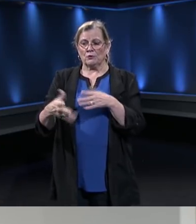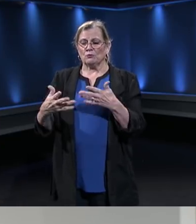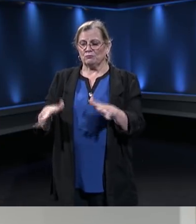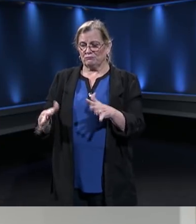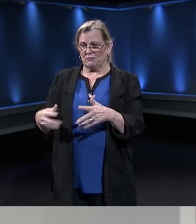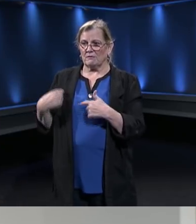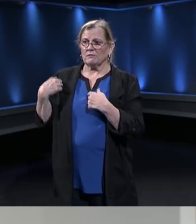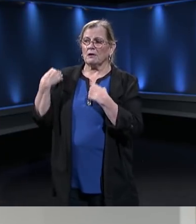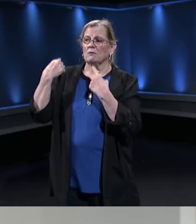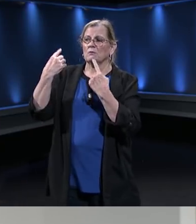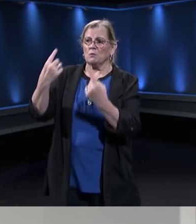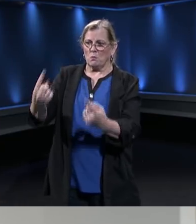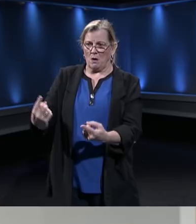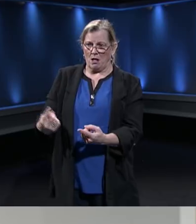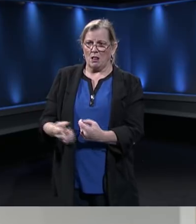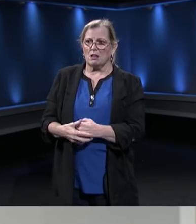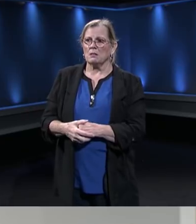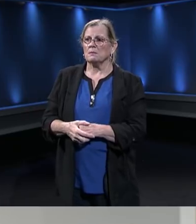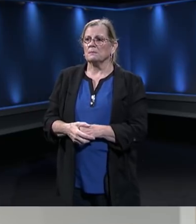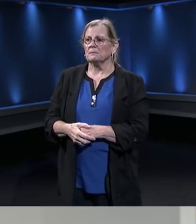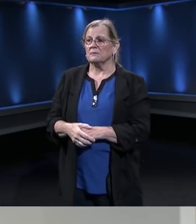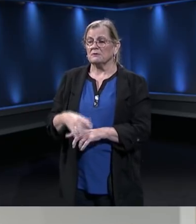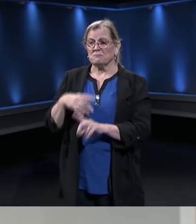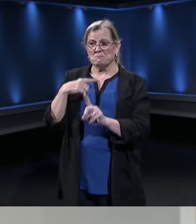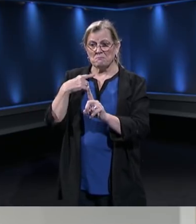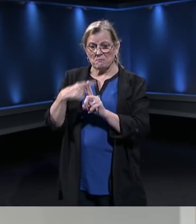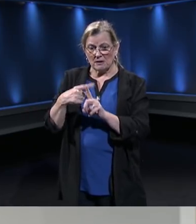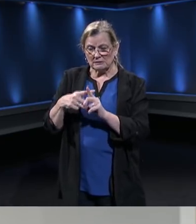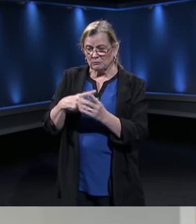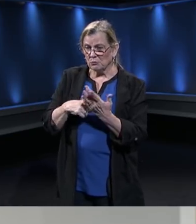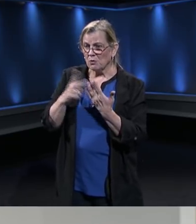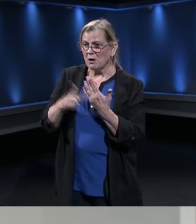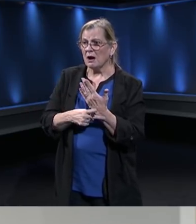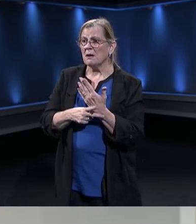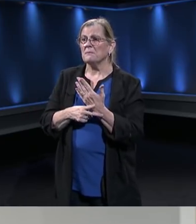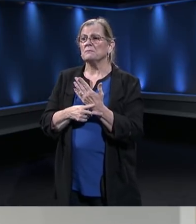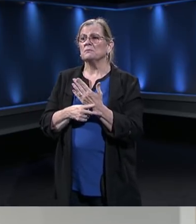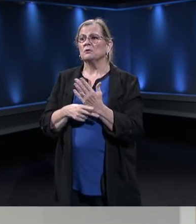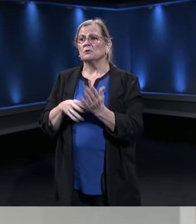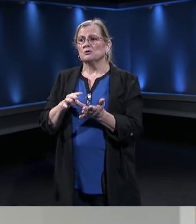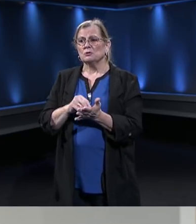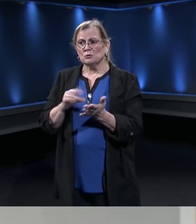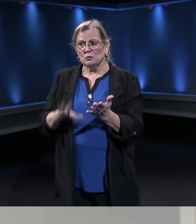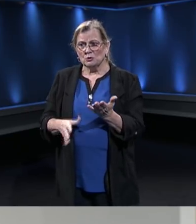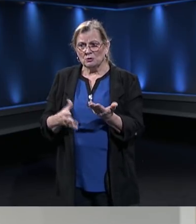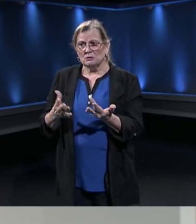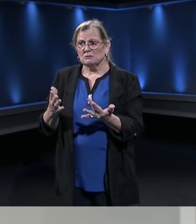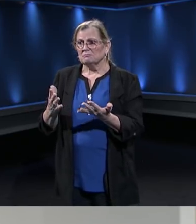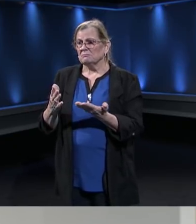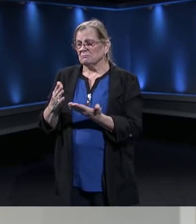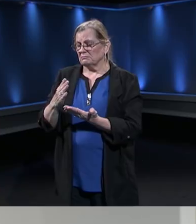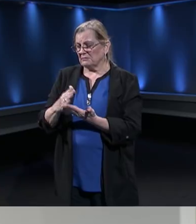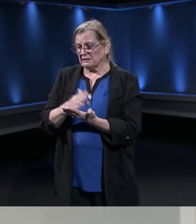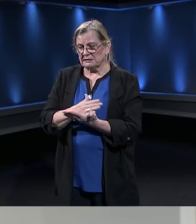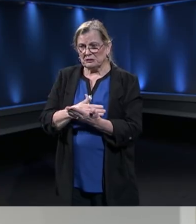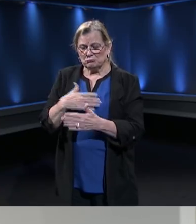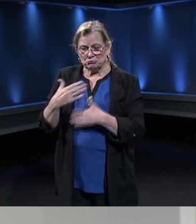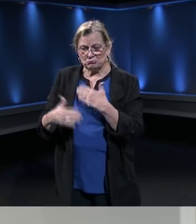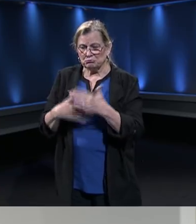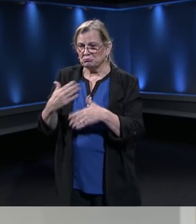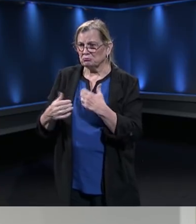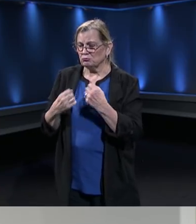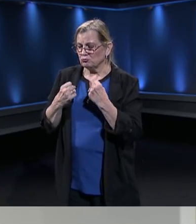used the Positivity Project as a way to forge those strong social emotional connections. And we are